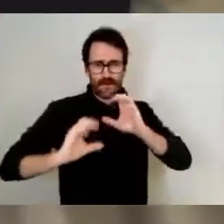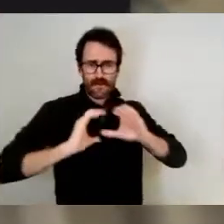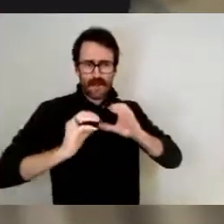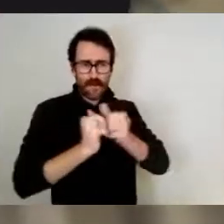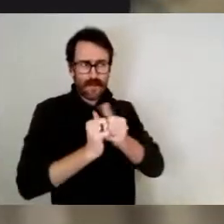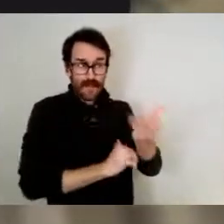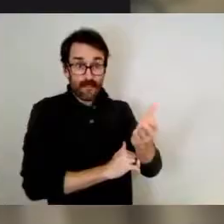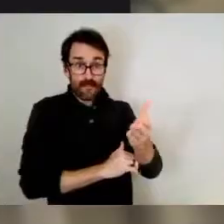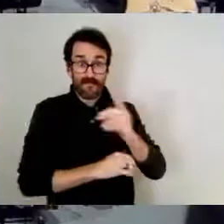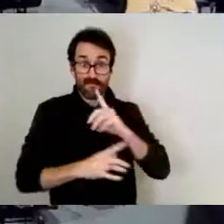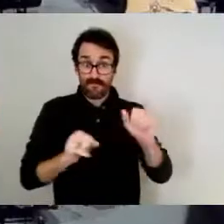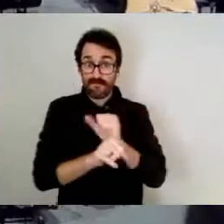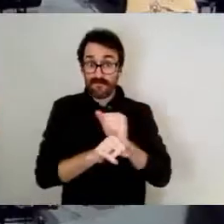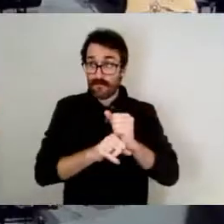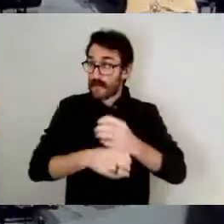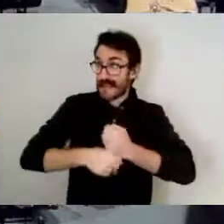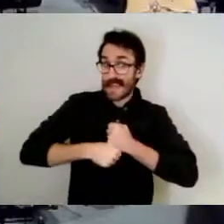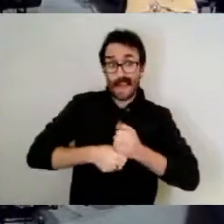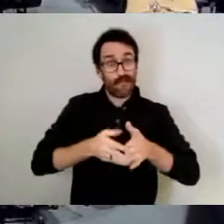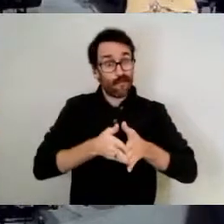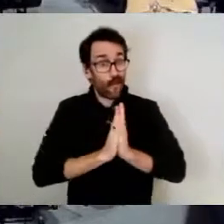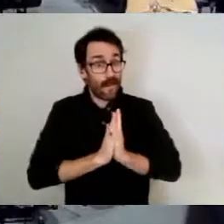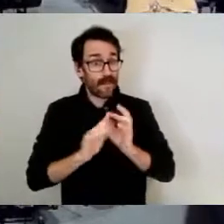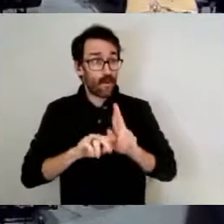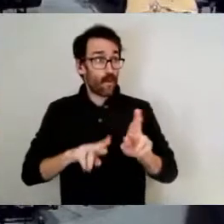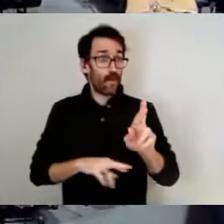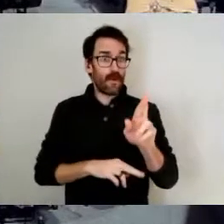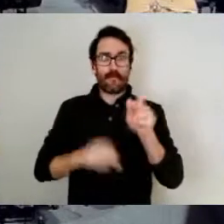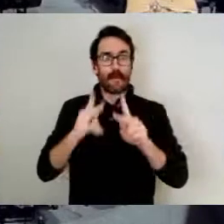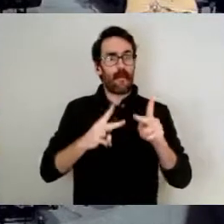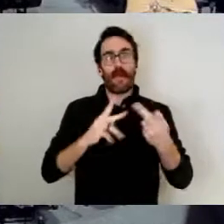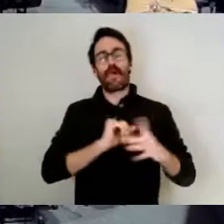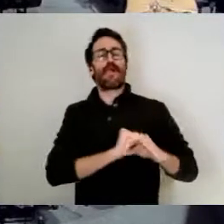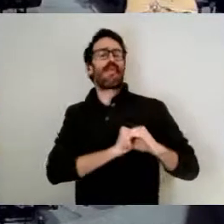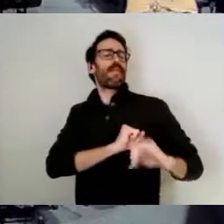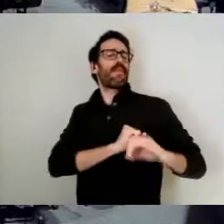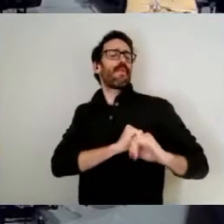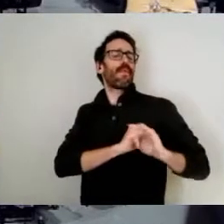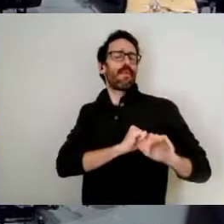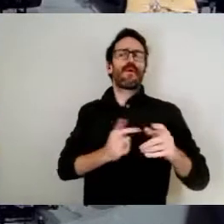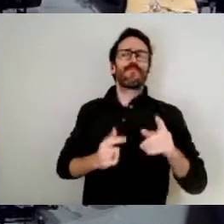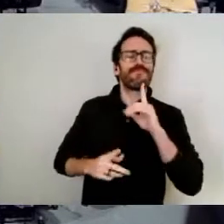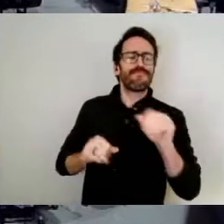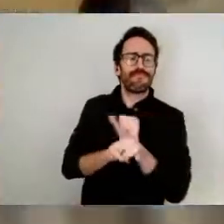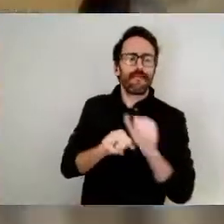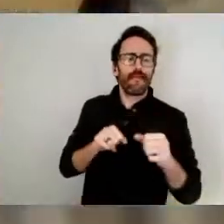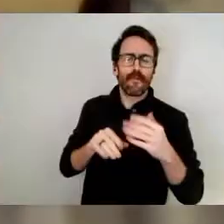No one else? David, you don't have anything to say on that? Good. No,